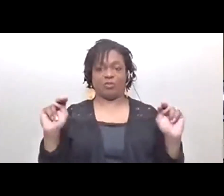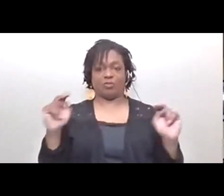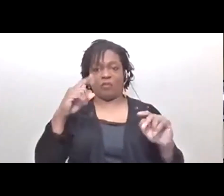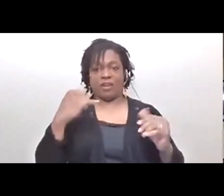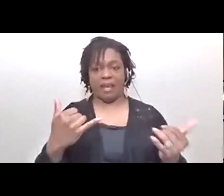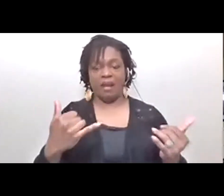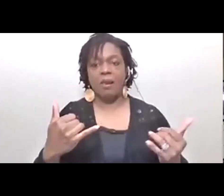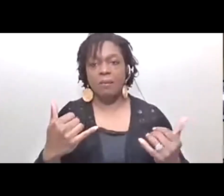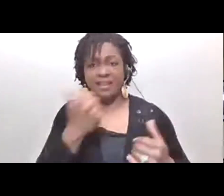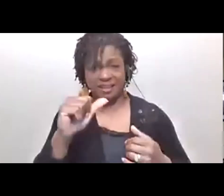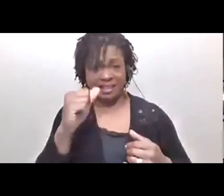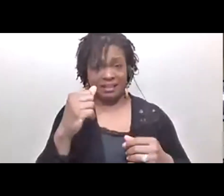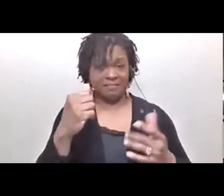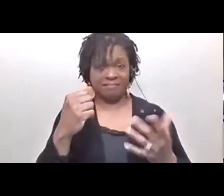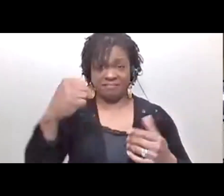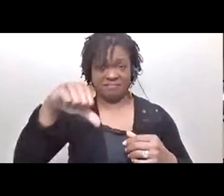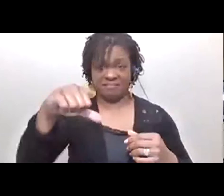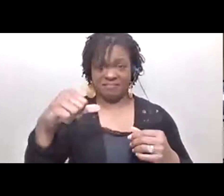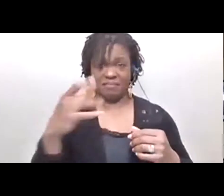any objection to that?